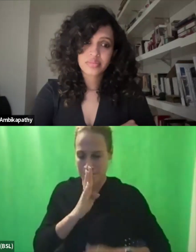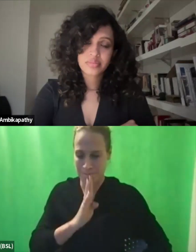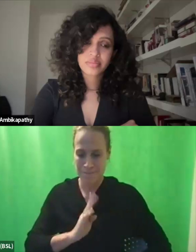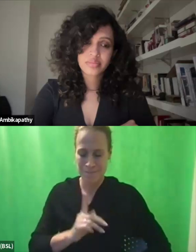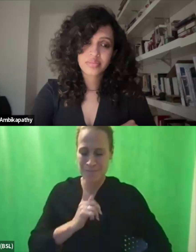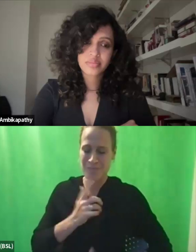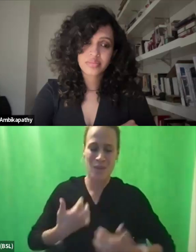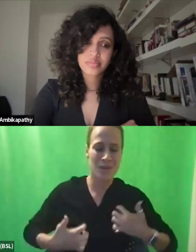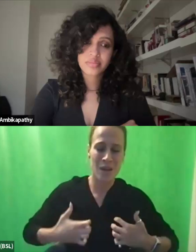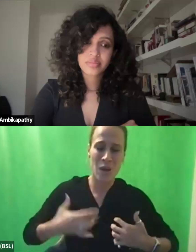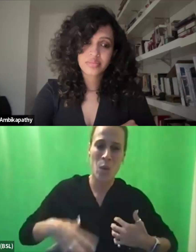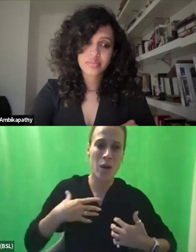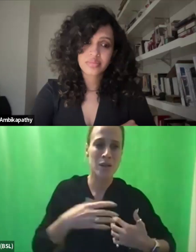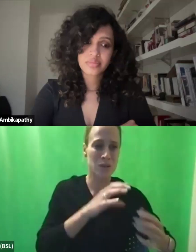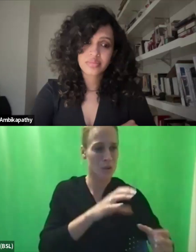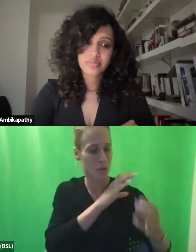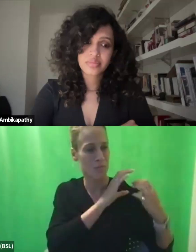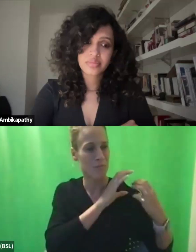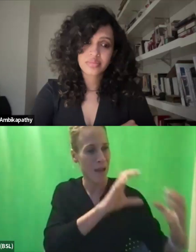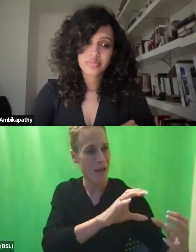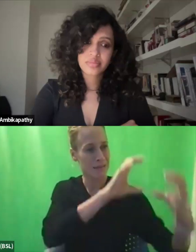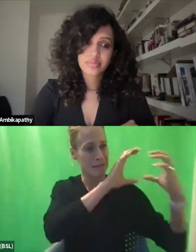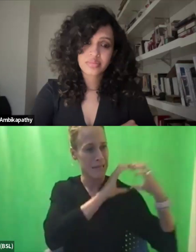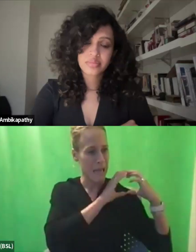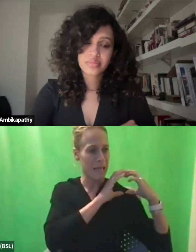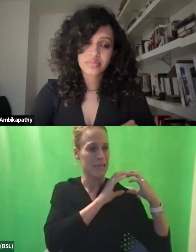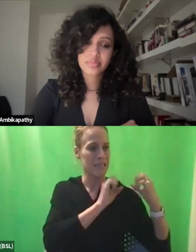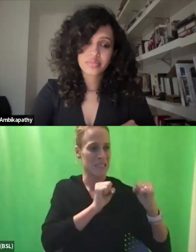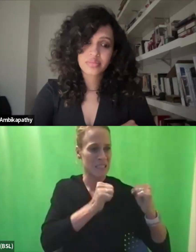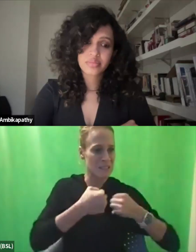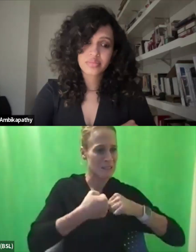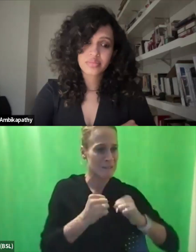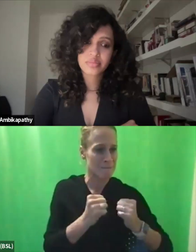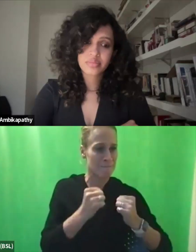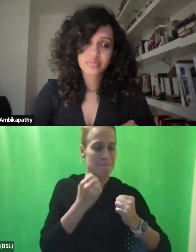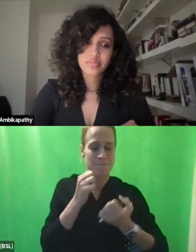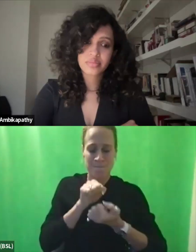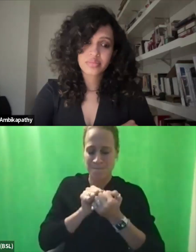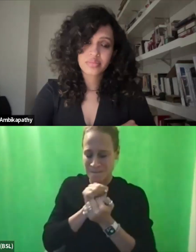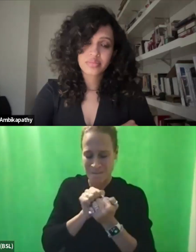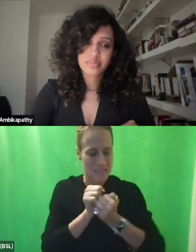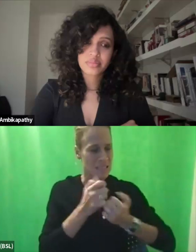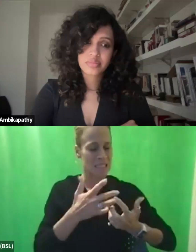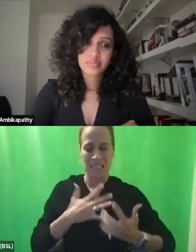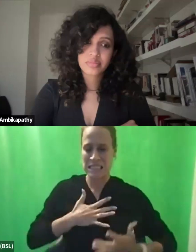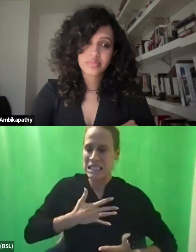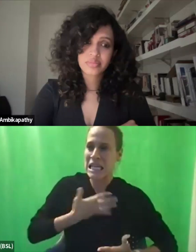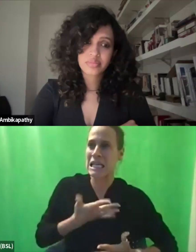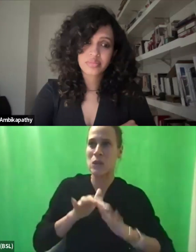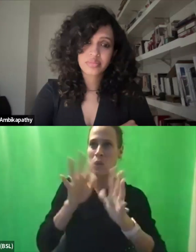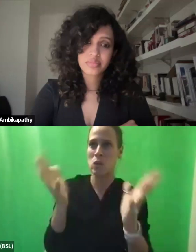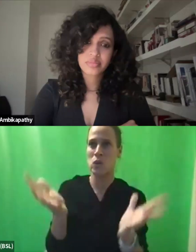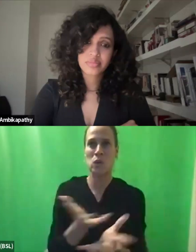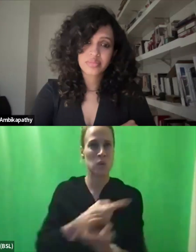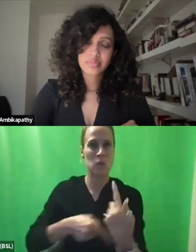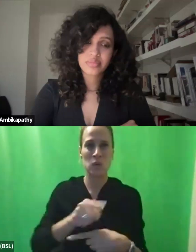weighs heavy on your shoulders. I clench my fists and grit my teeth. A rush of hatred and vengeance rips through